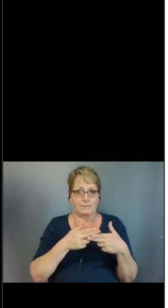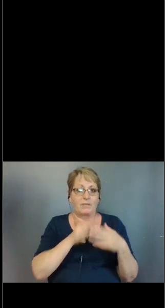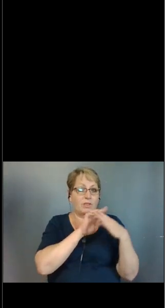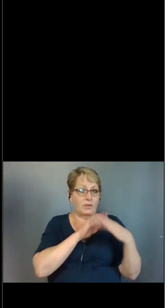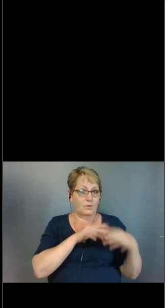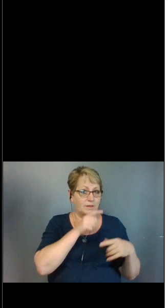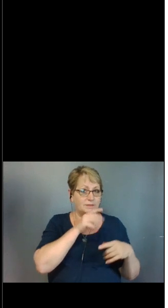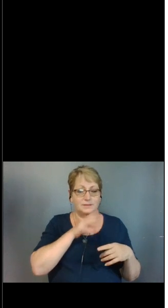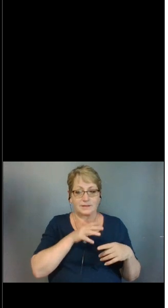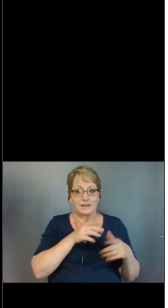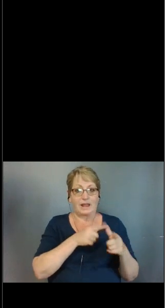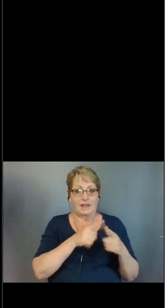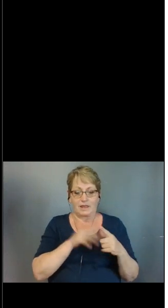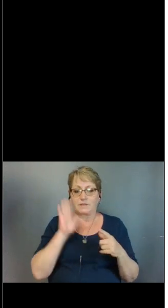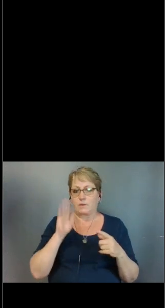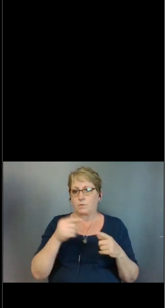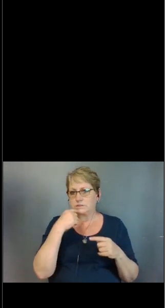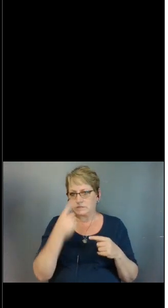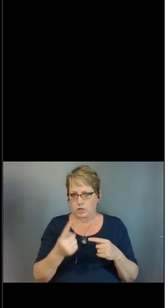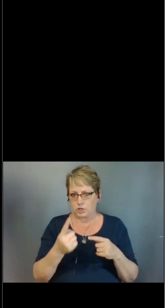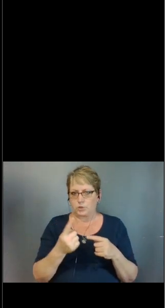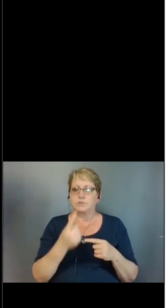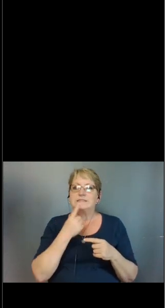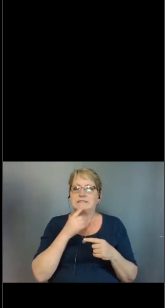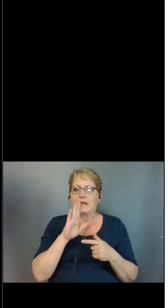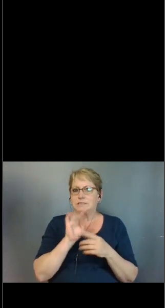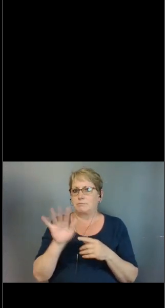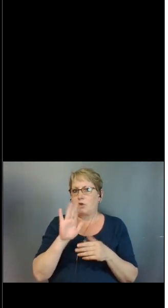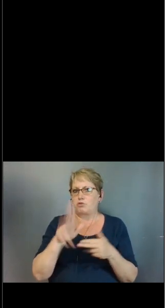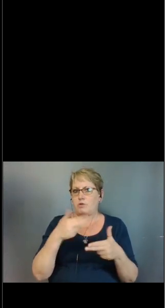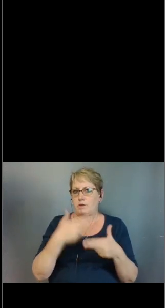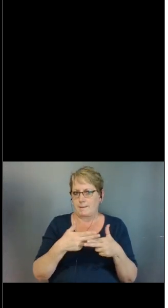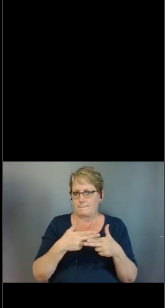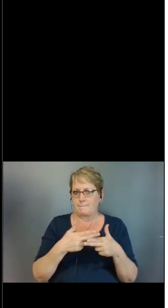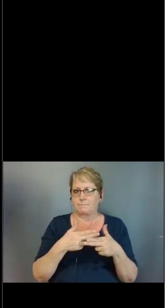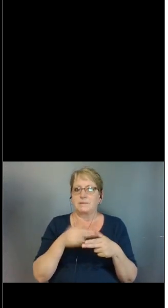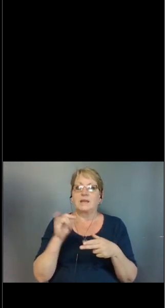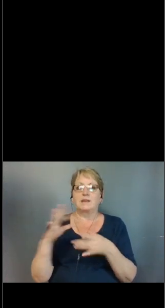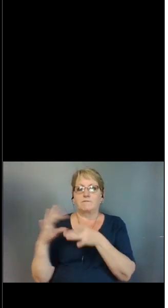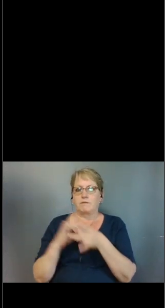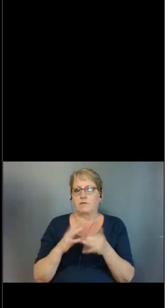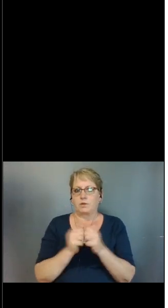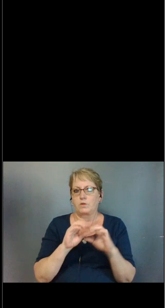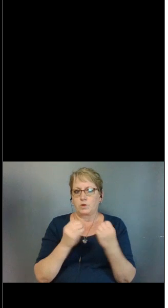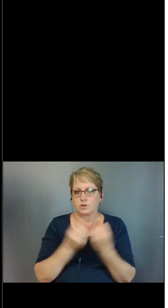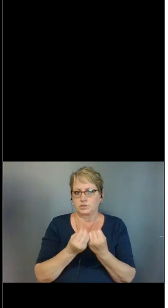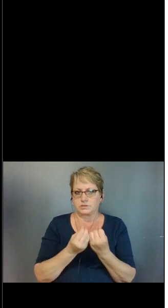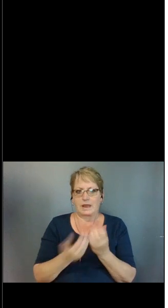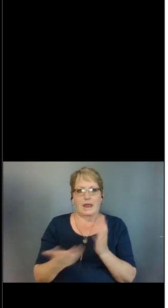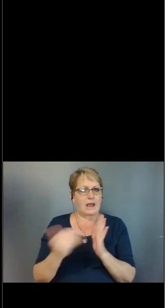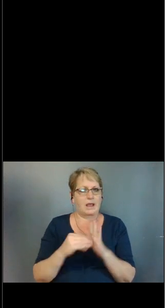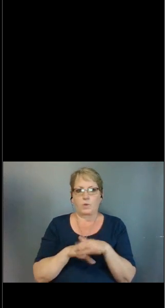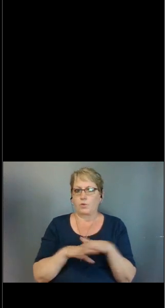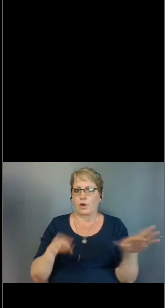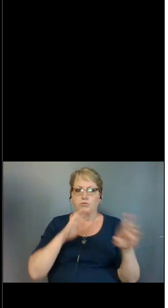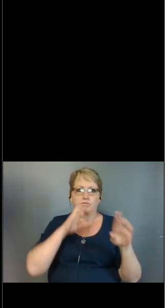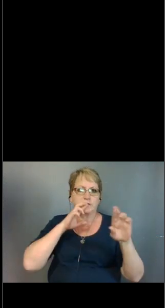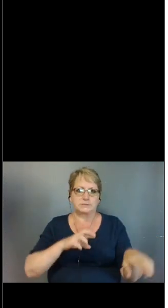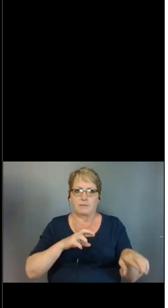say and spell your name for us and if you are affiliated with an organization. Again, we will not be responding to